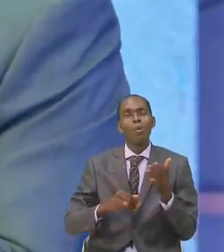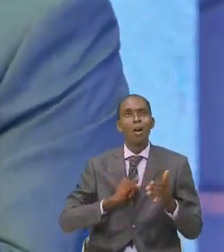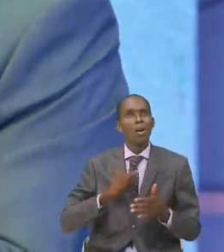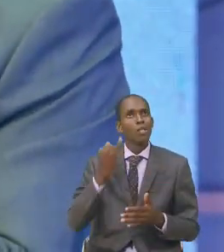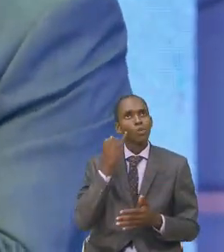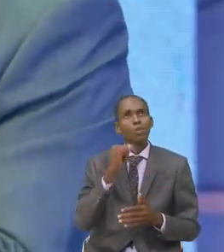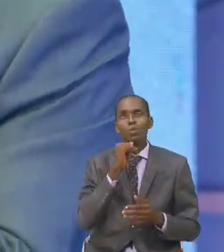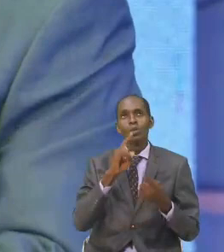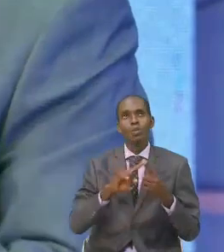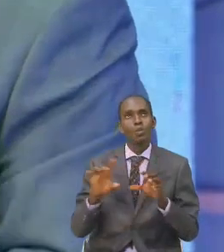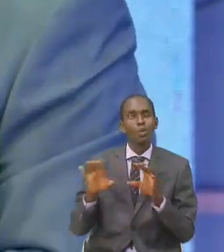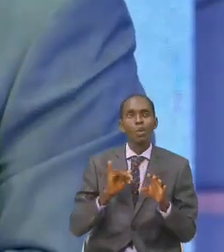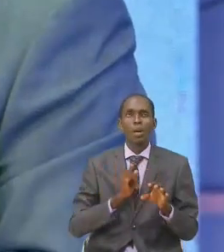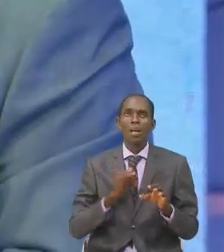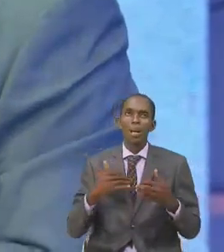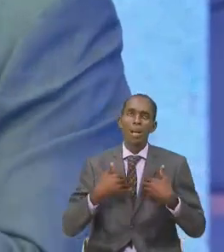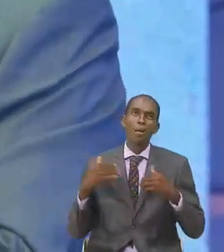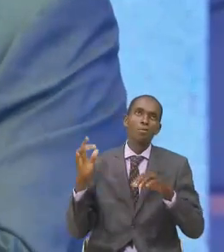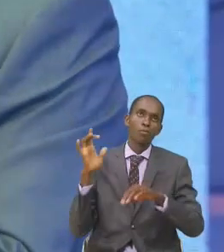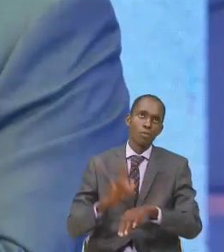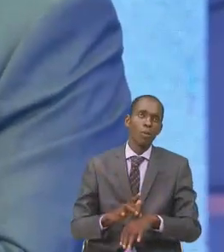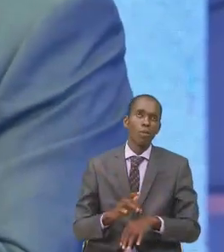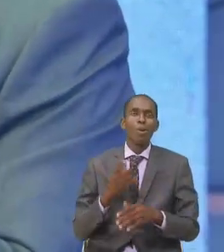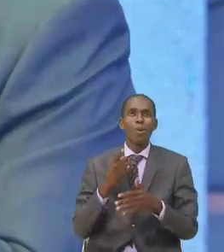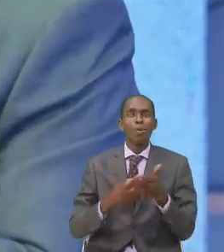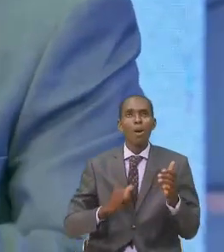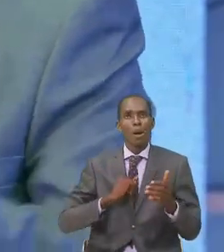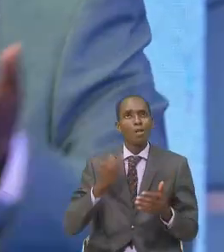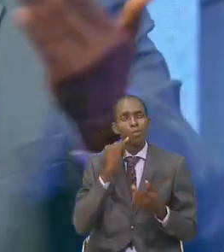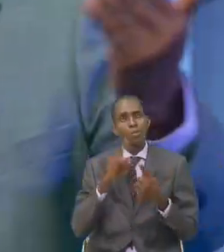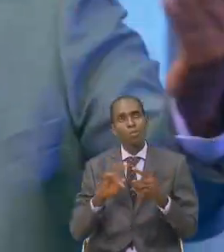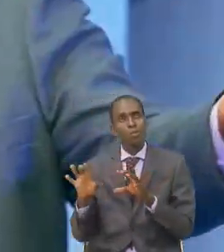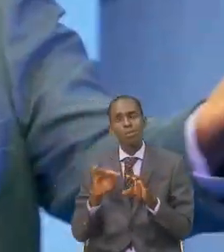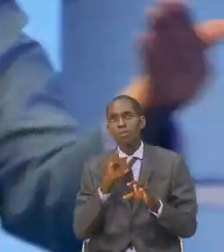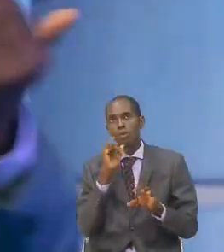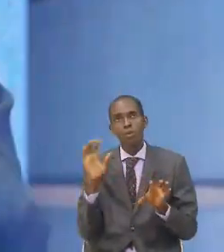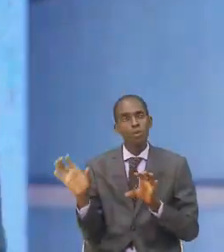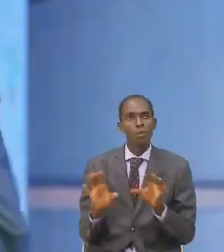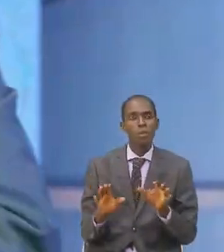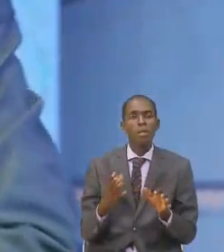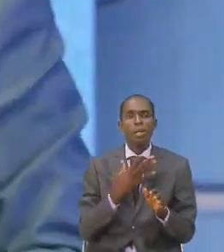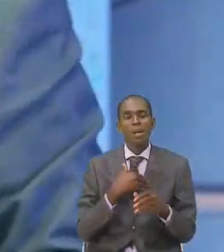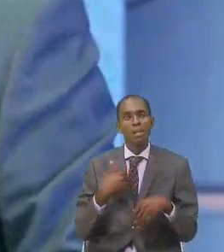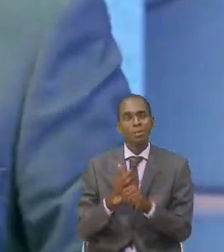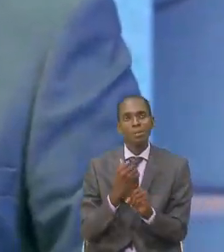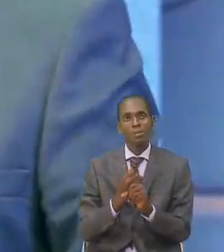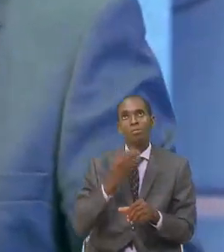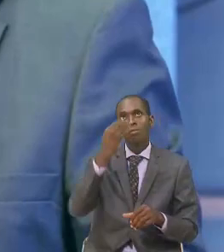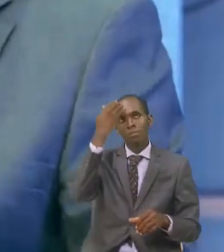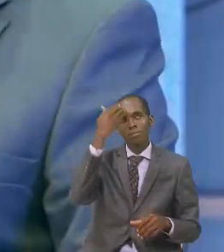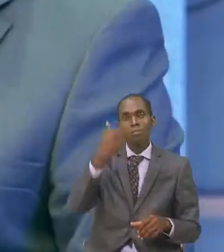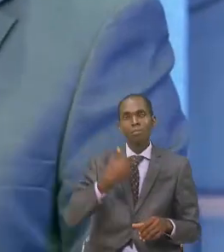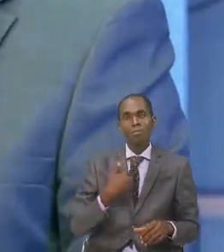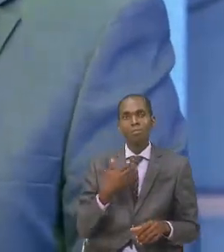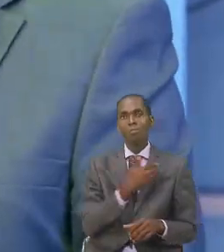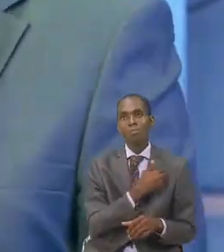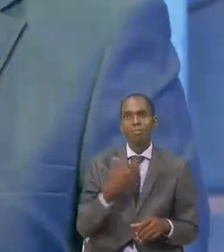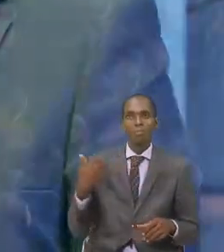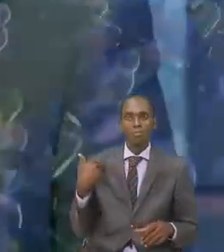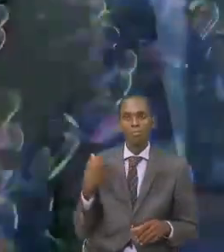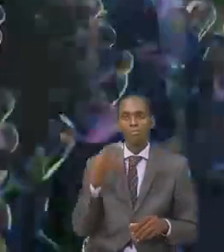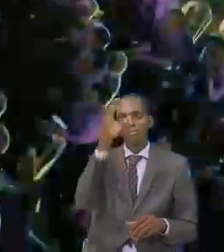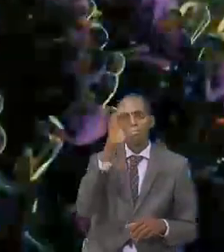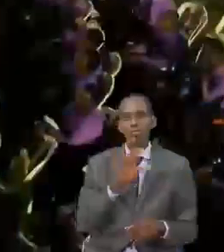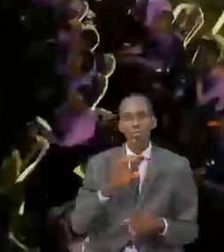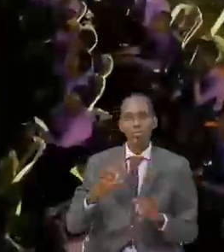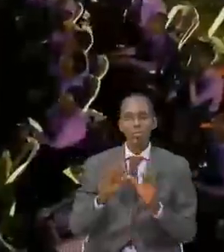fig leaves now. What I shouldn't have done, I have done. What I should have done, I have not done. And then they make